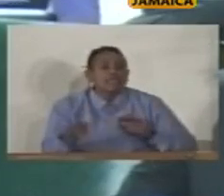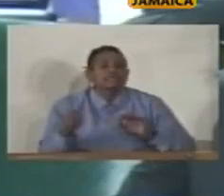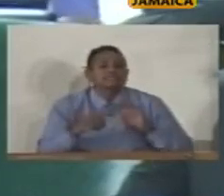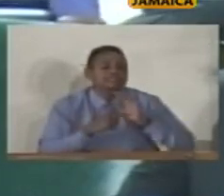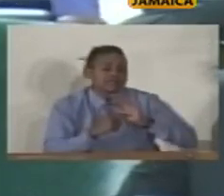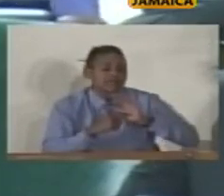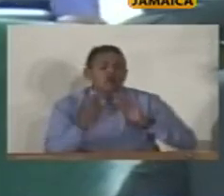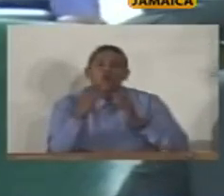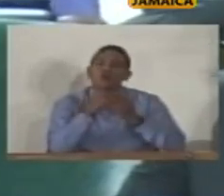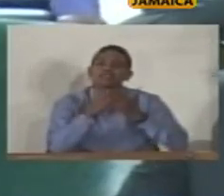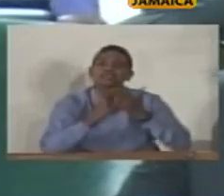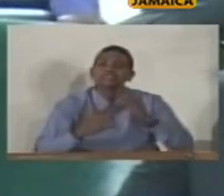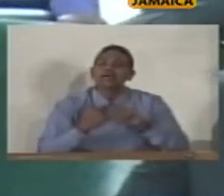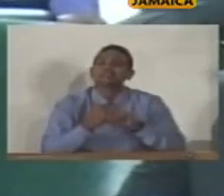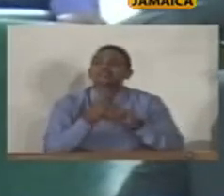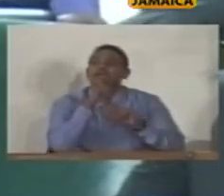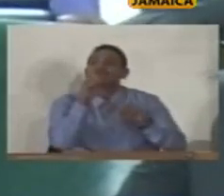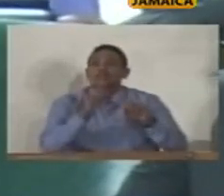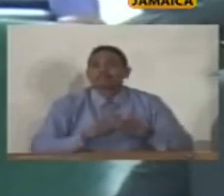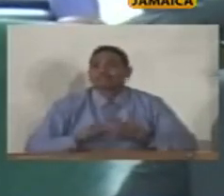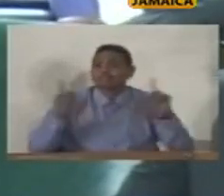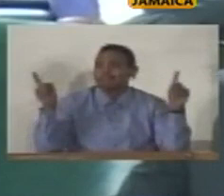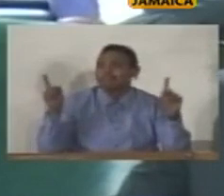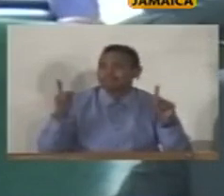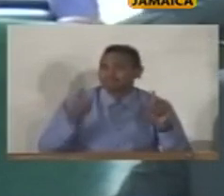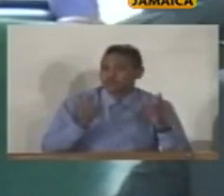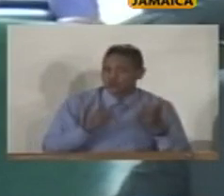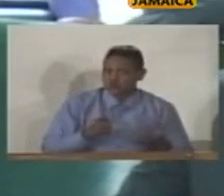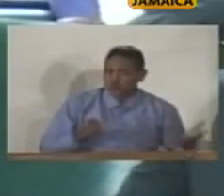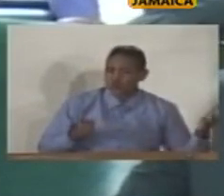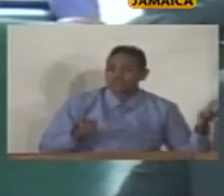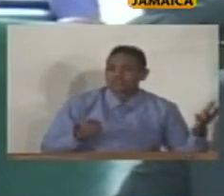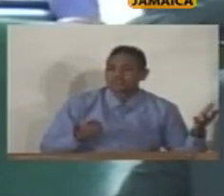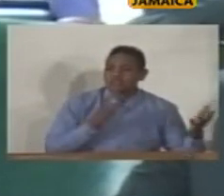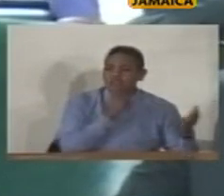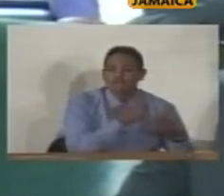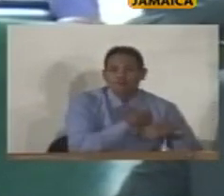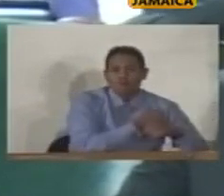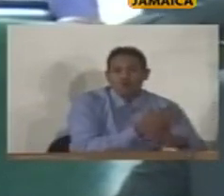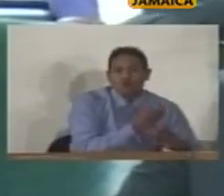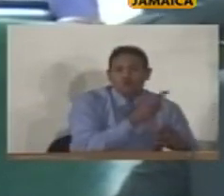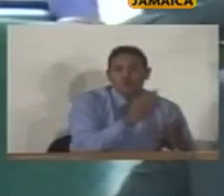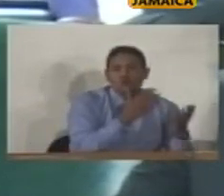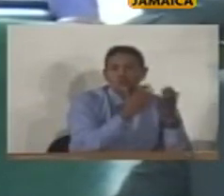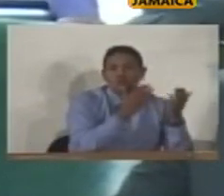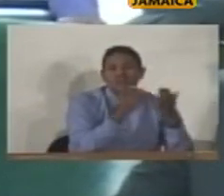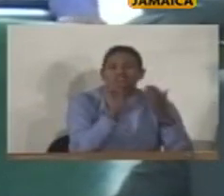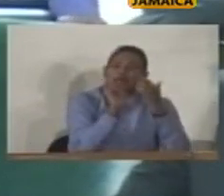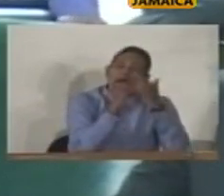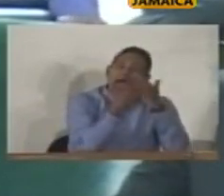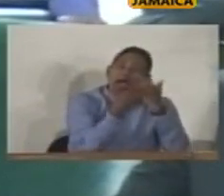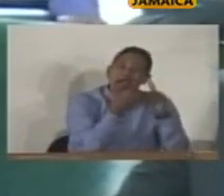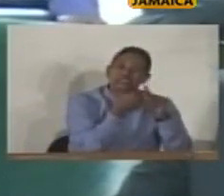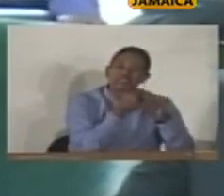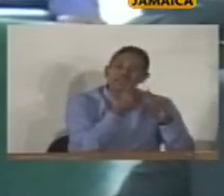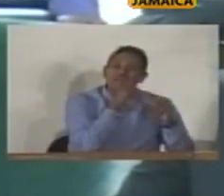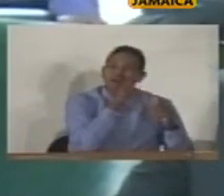design that distinguishes the source of products or services, such as a